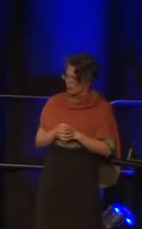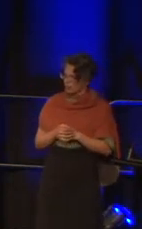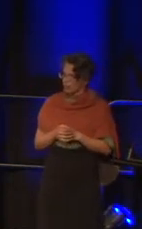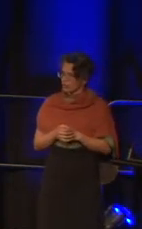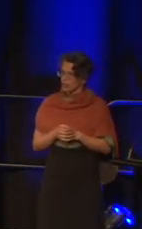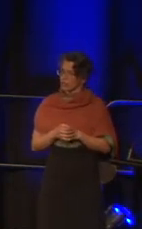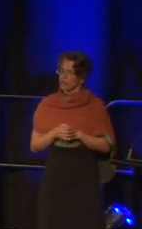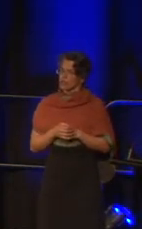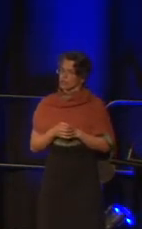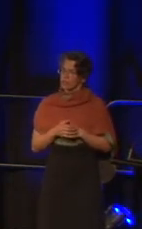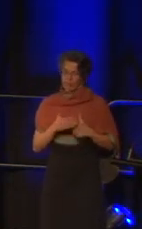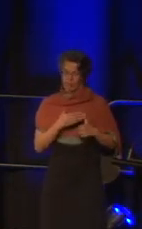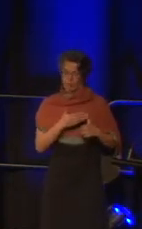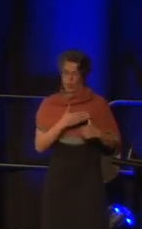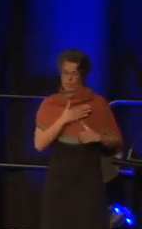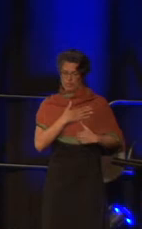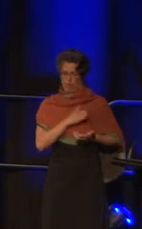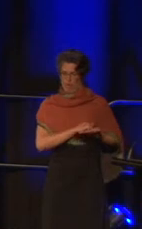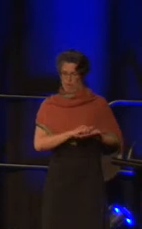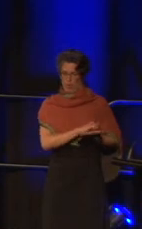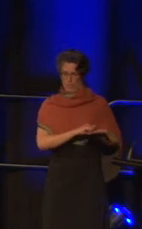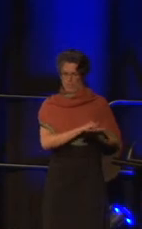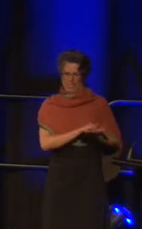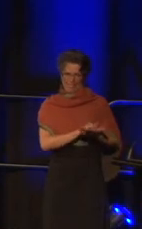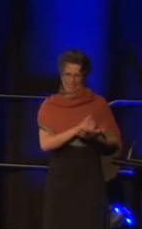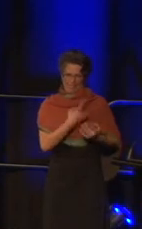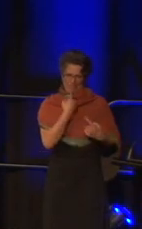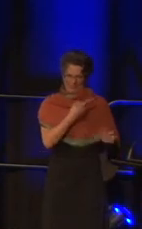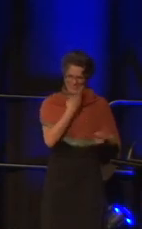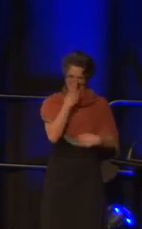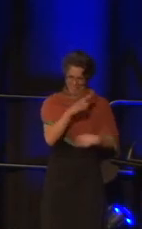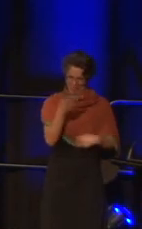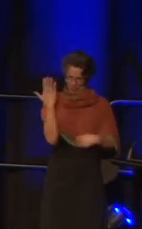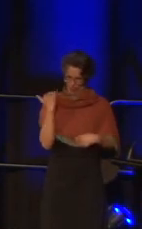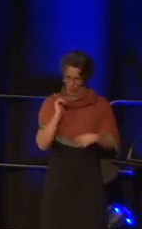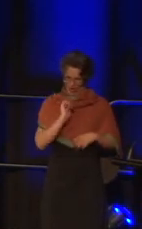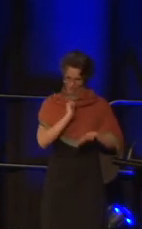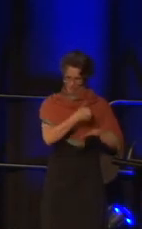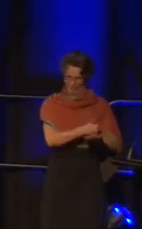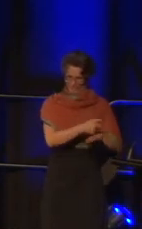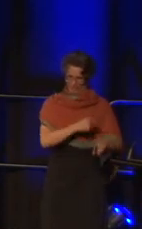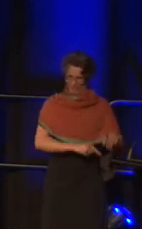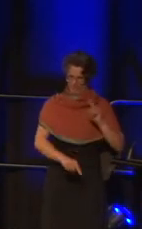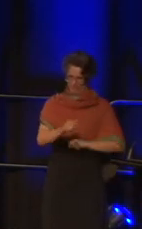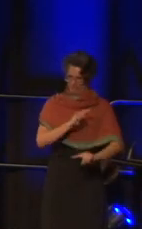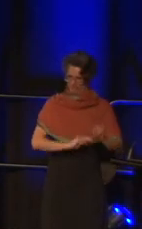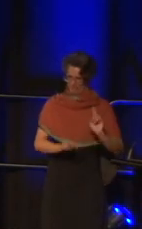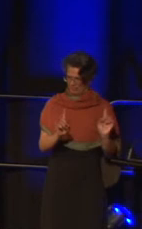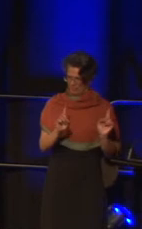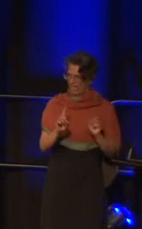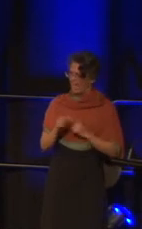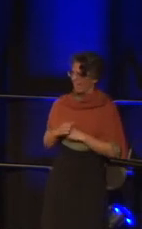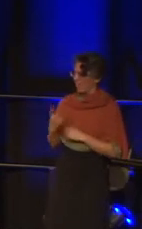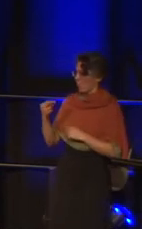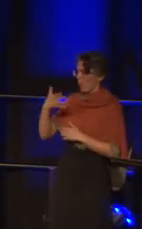Firstly, Tony, my apologies for having missed you out earlier in acknowledging the people who put this meeting together. I'm just another bald